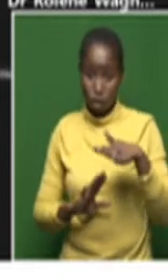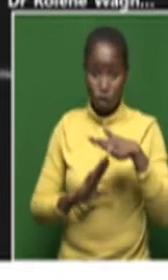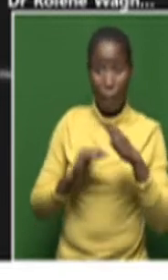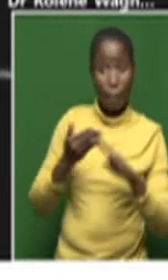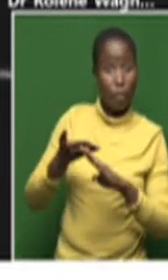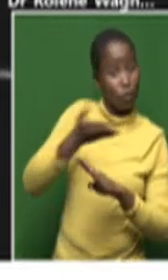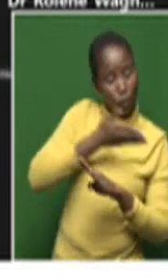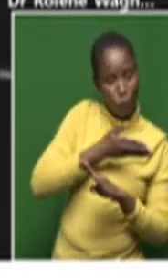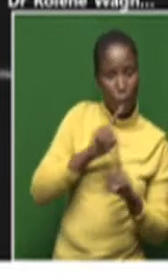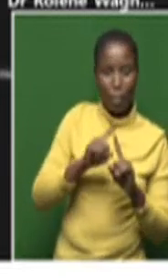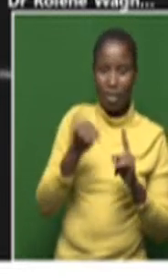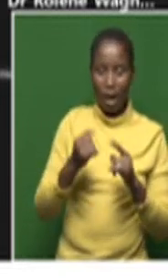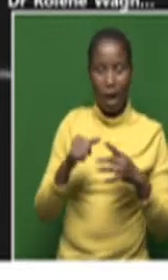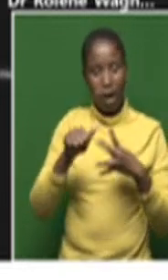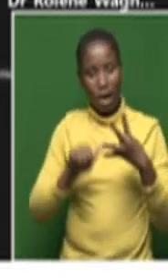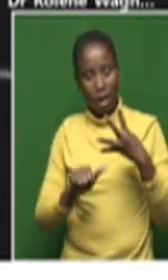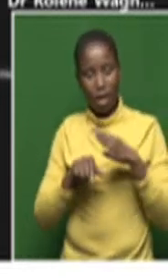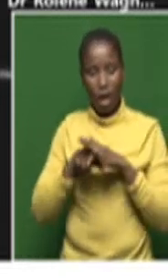start.